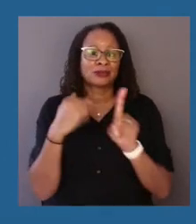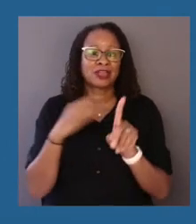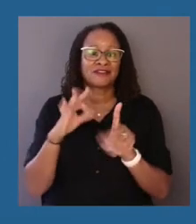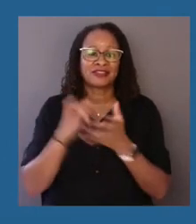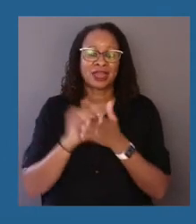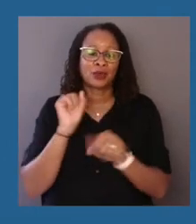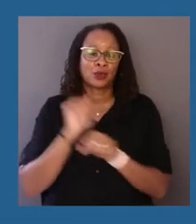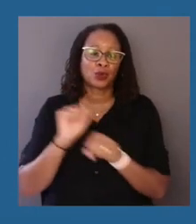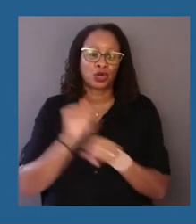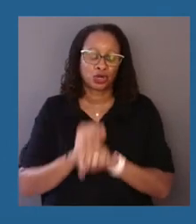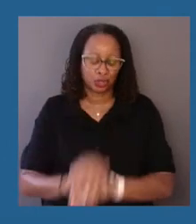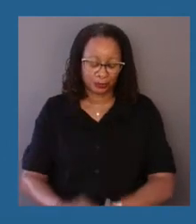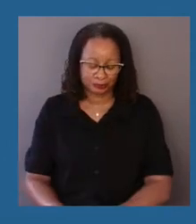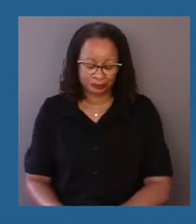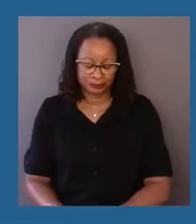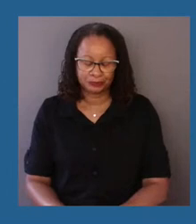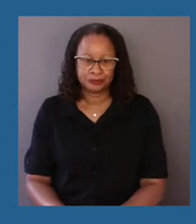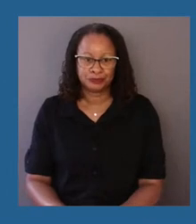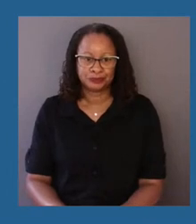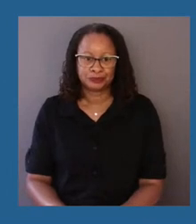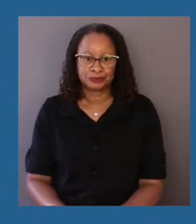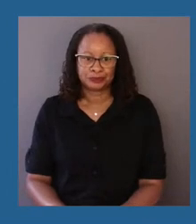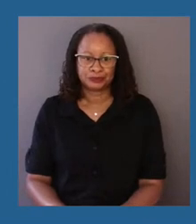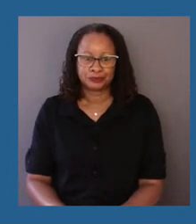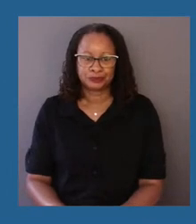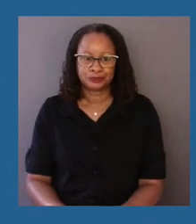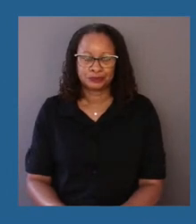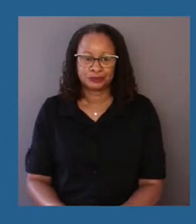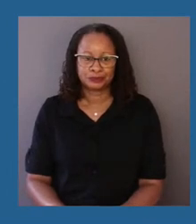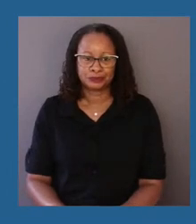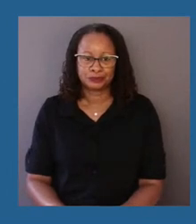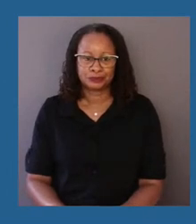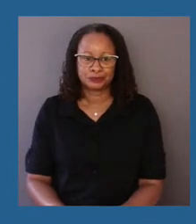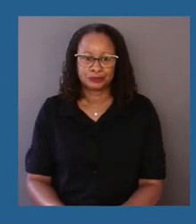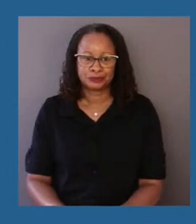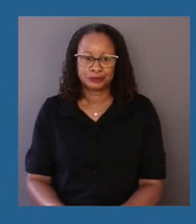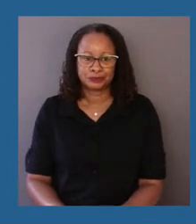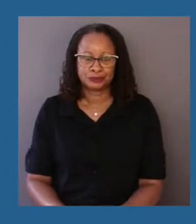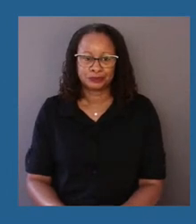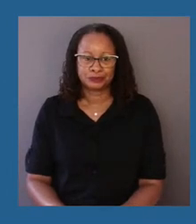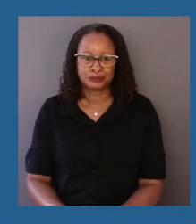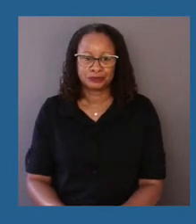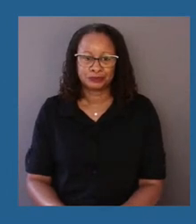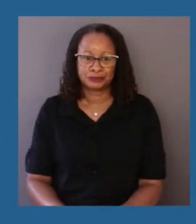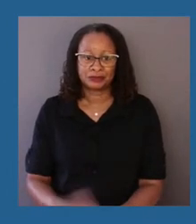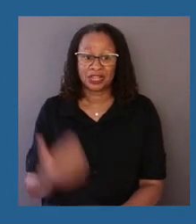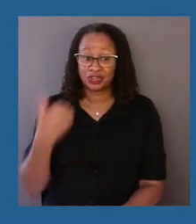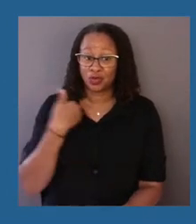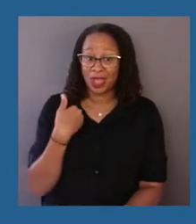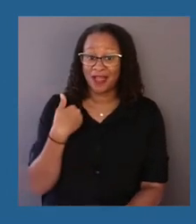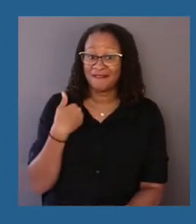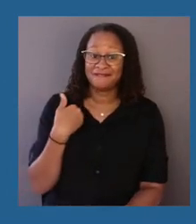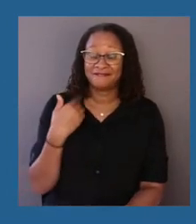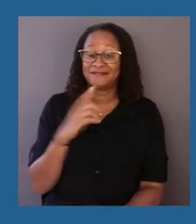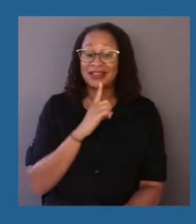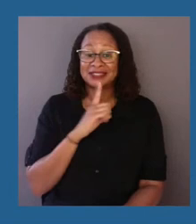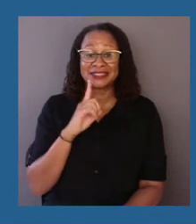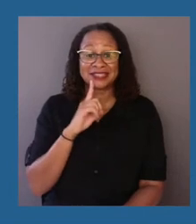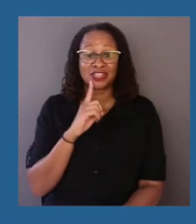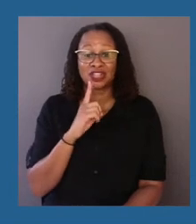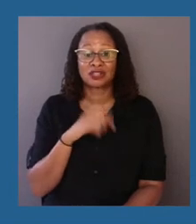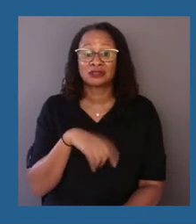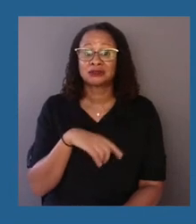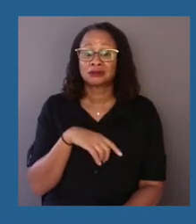there a single health co-benefit that you'd like to bring forward